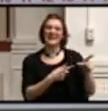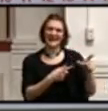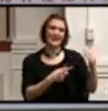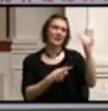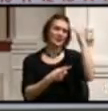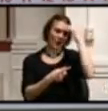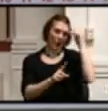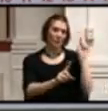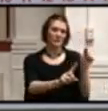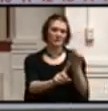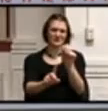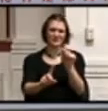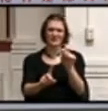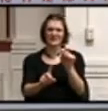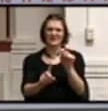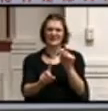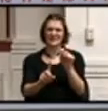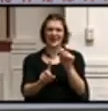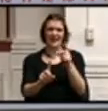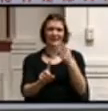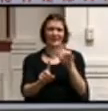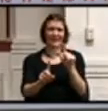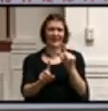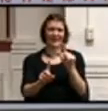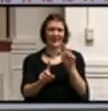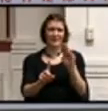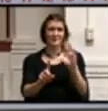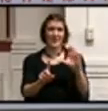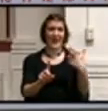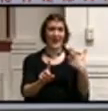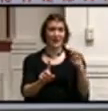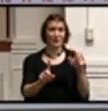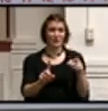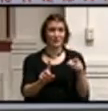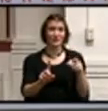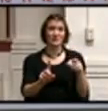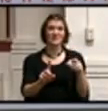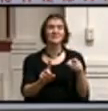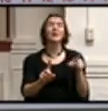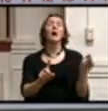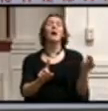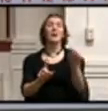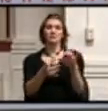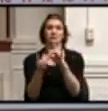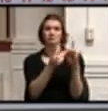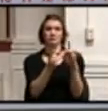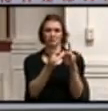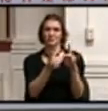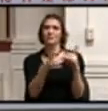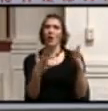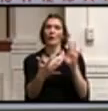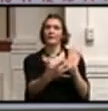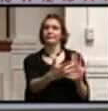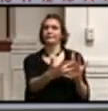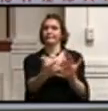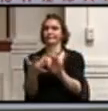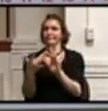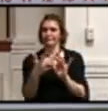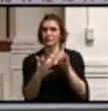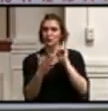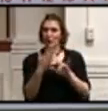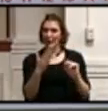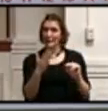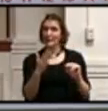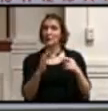with, I think it's Bill Manch. Yep. That is the, and he's been in contact with